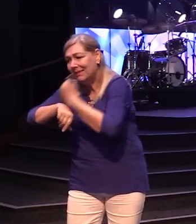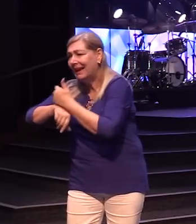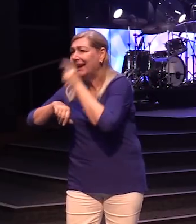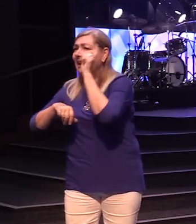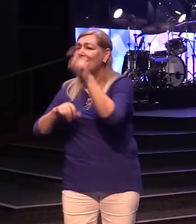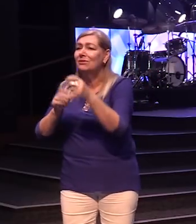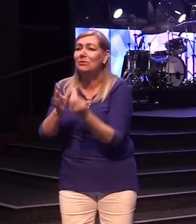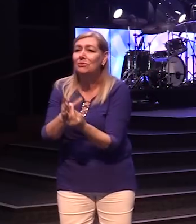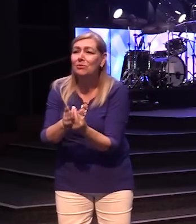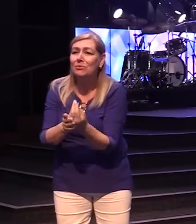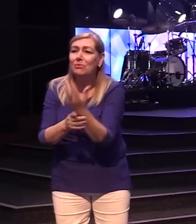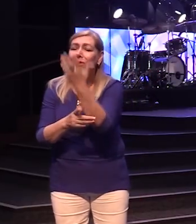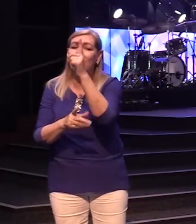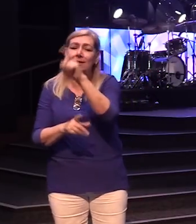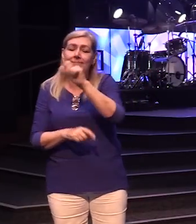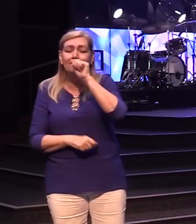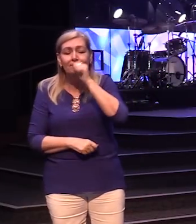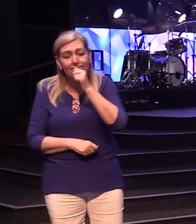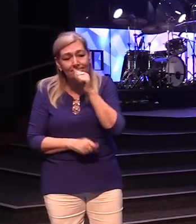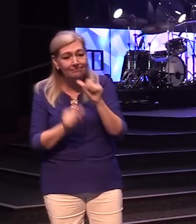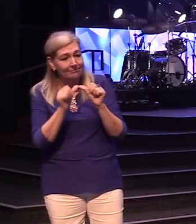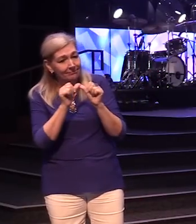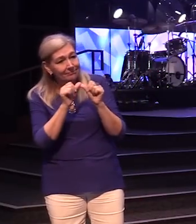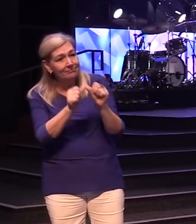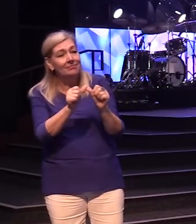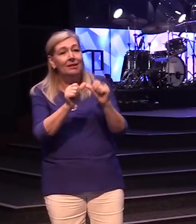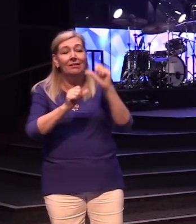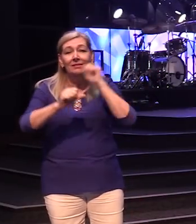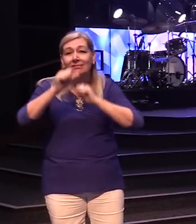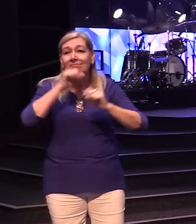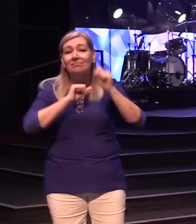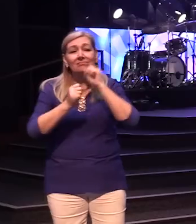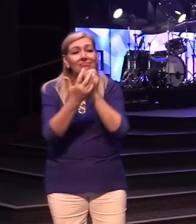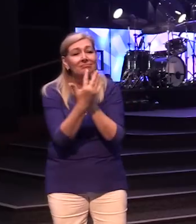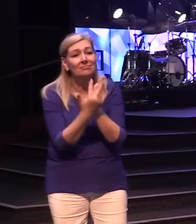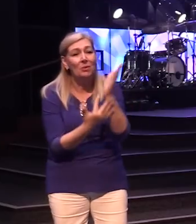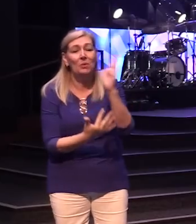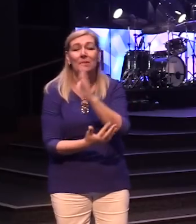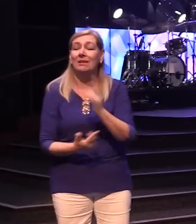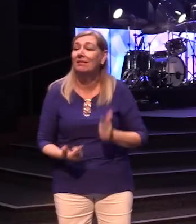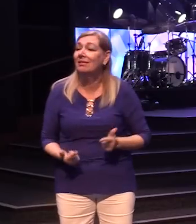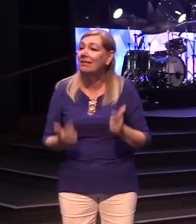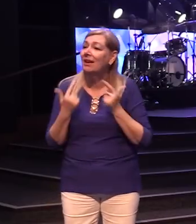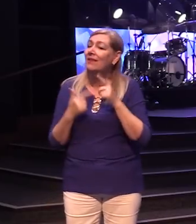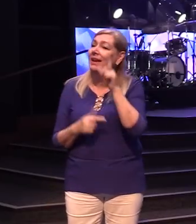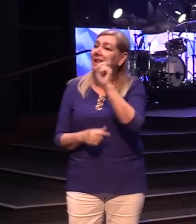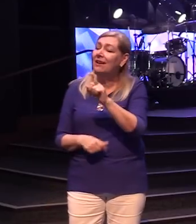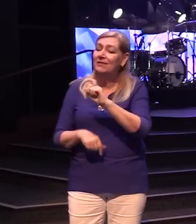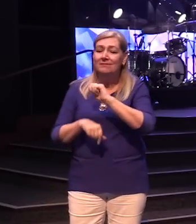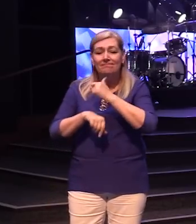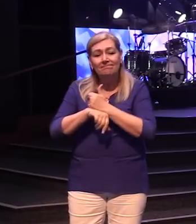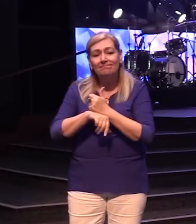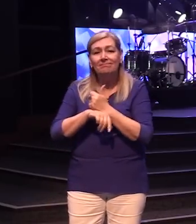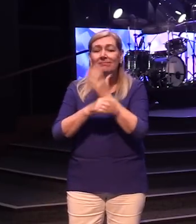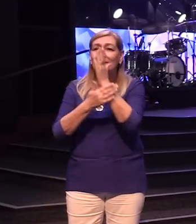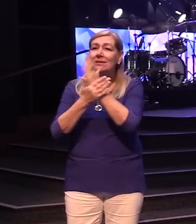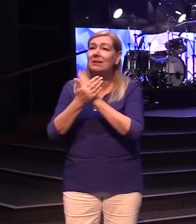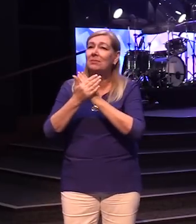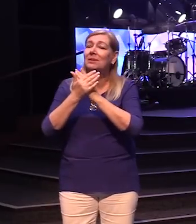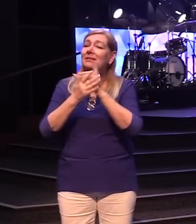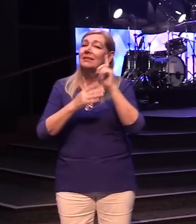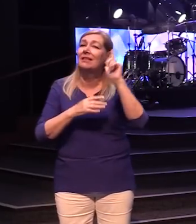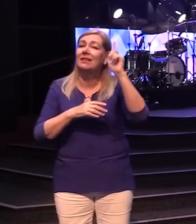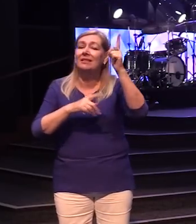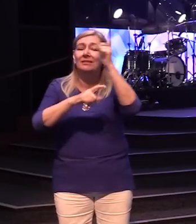had to endure. It had to come into some kind of a clearer